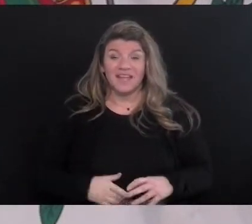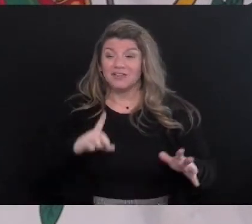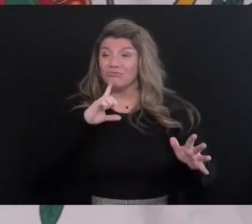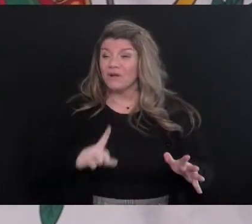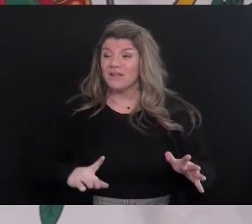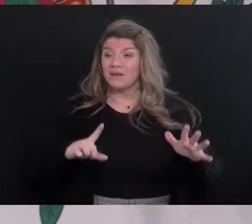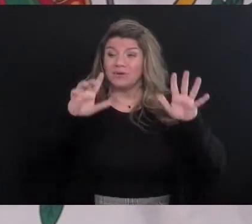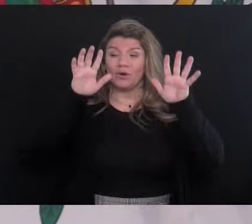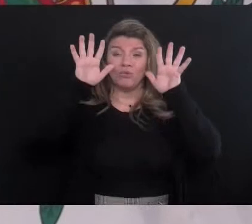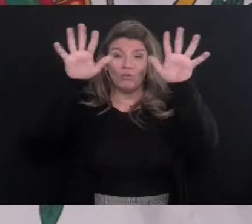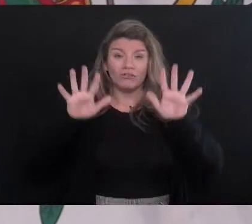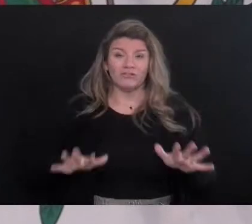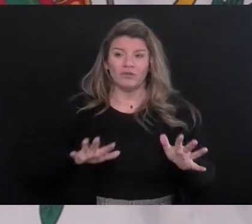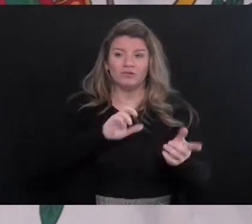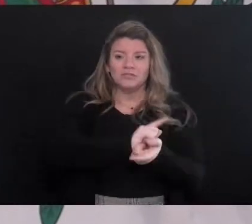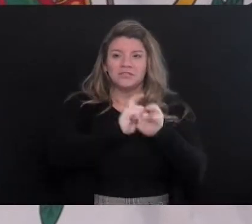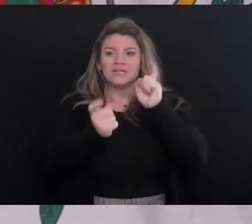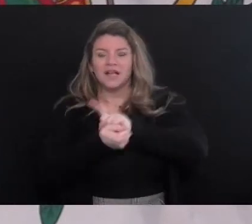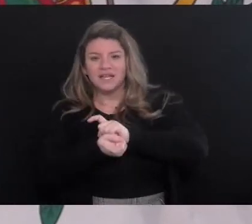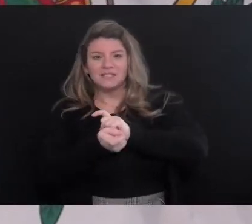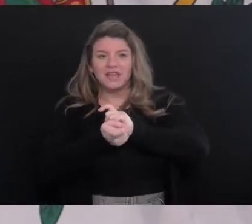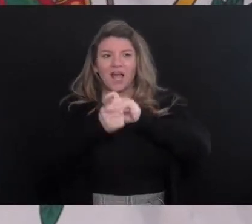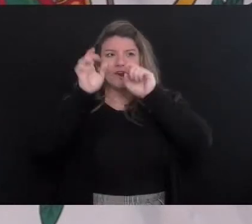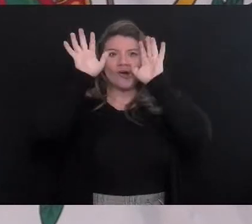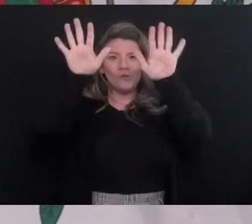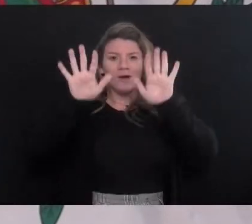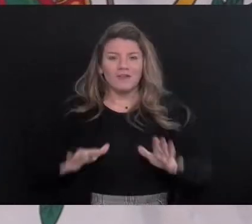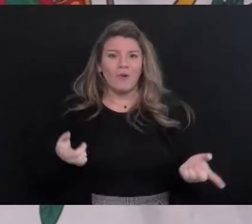wonderful turnaround and an absolute wonderful ride.